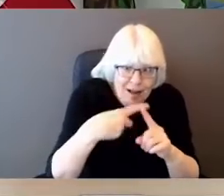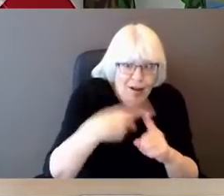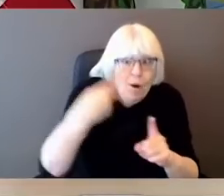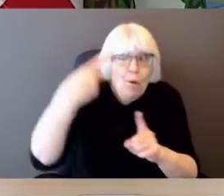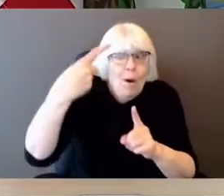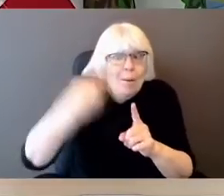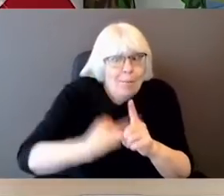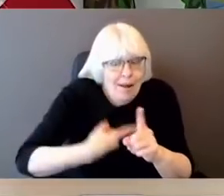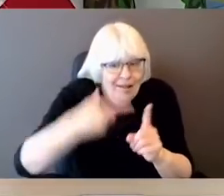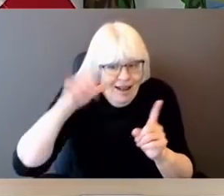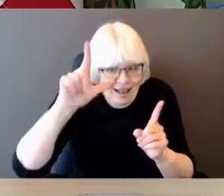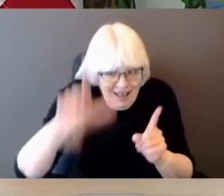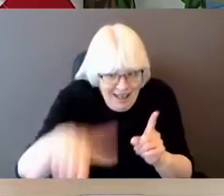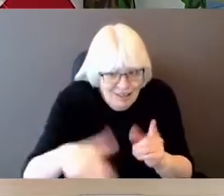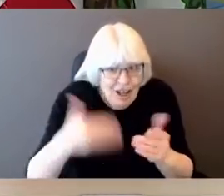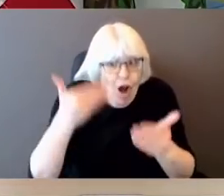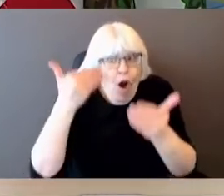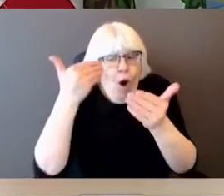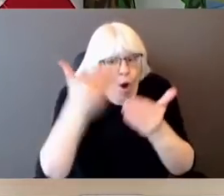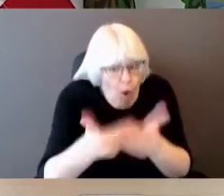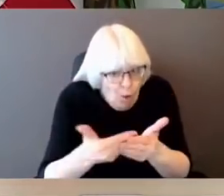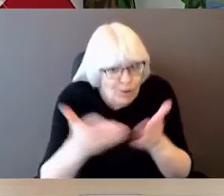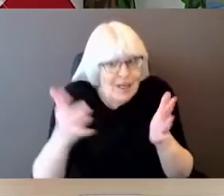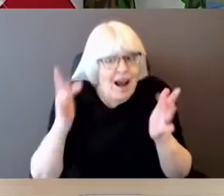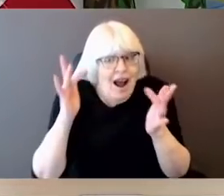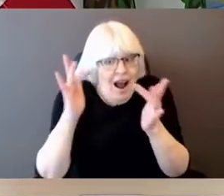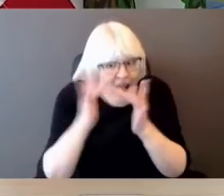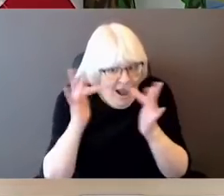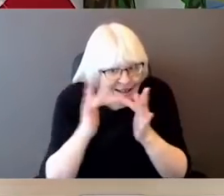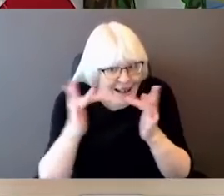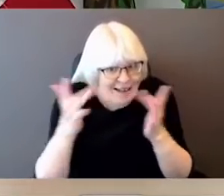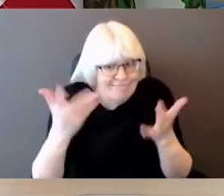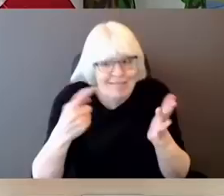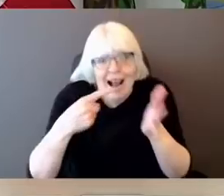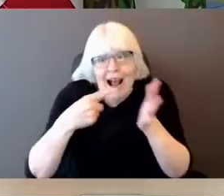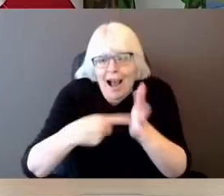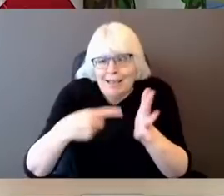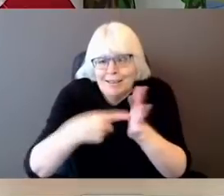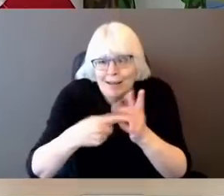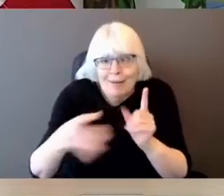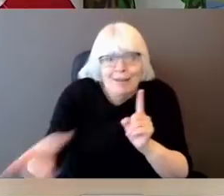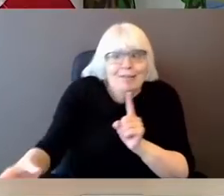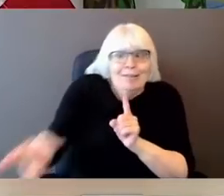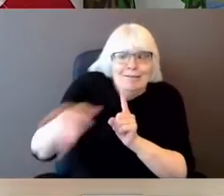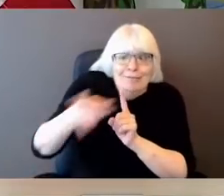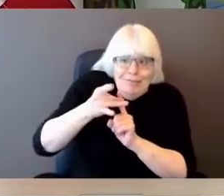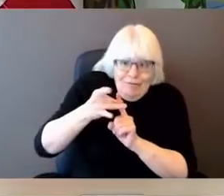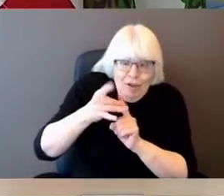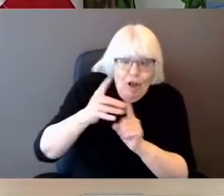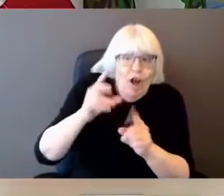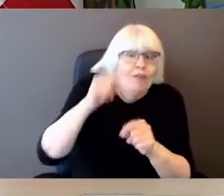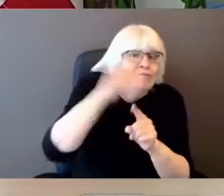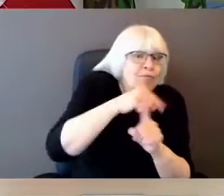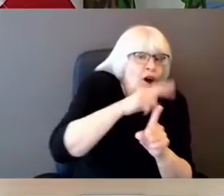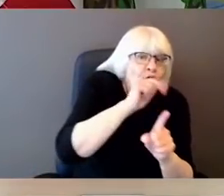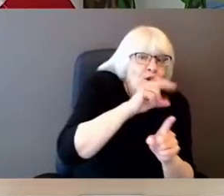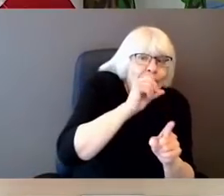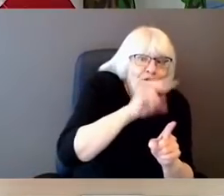positive case of COVID in November and you tested, and you're a close contact, you need to isolate.